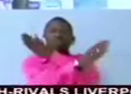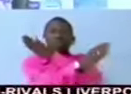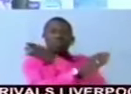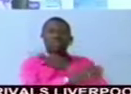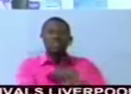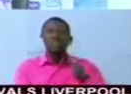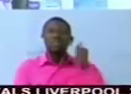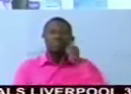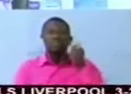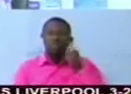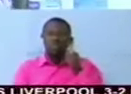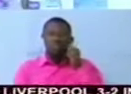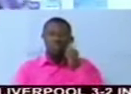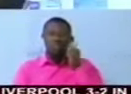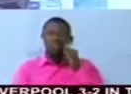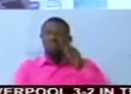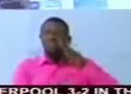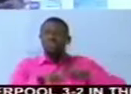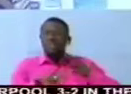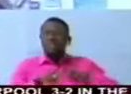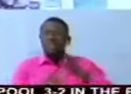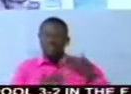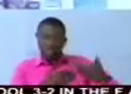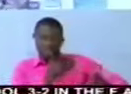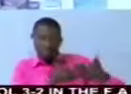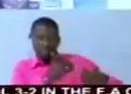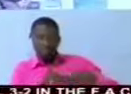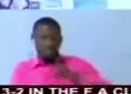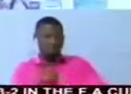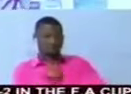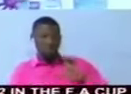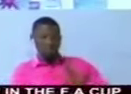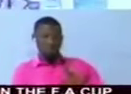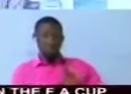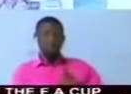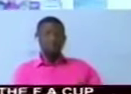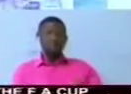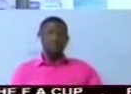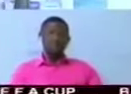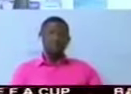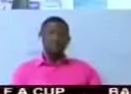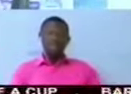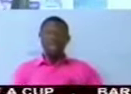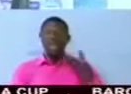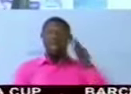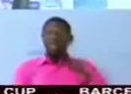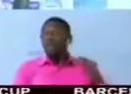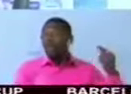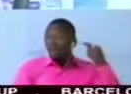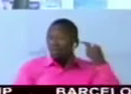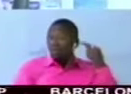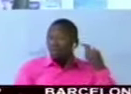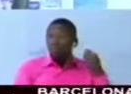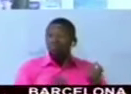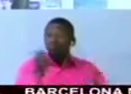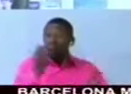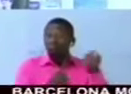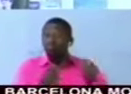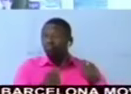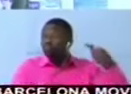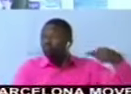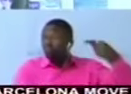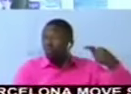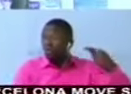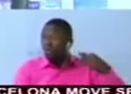my compound. Suñ dege ma nge ñew ñu dege suma machine moto dañu daw. If they had my vehicle engine coming, they run